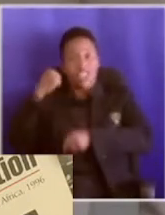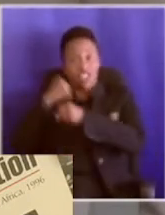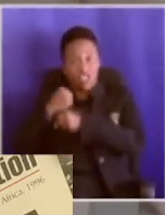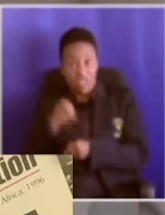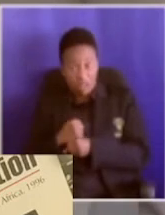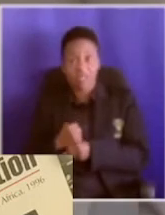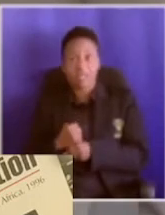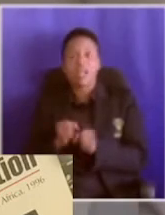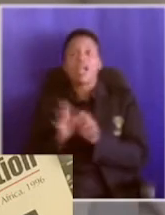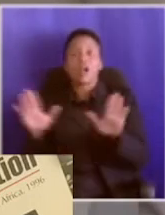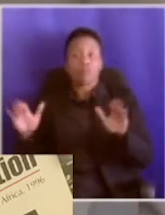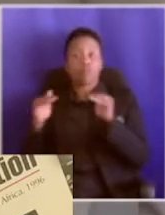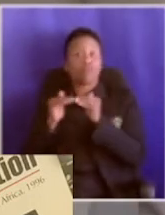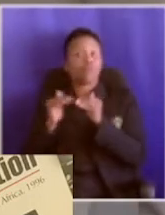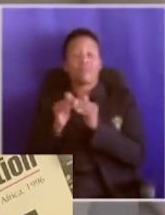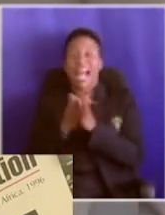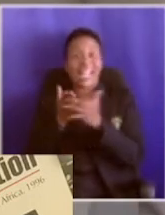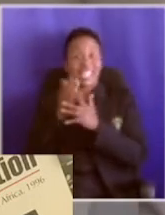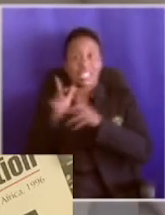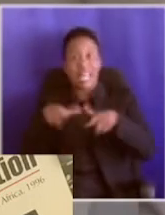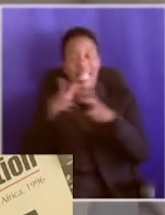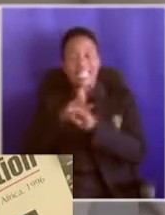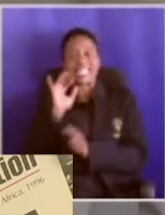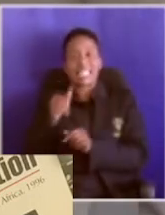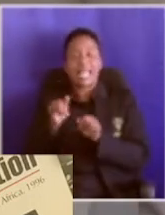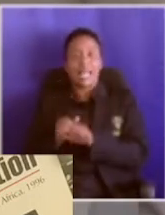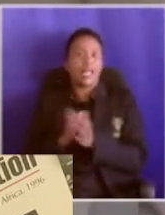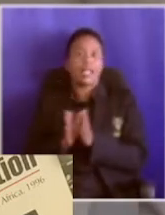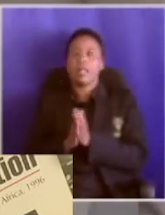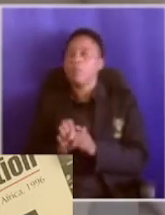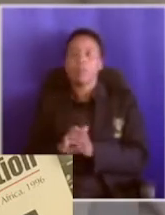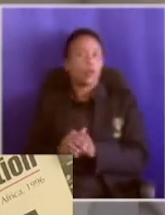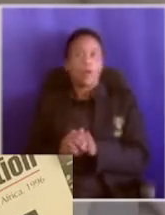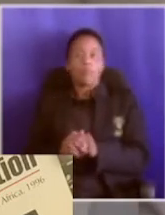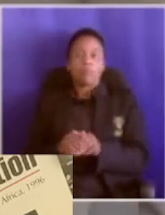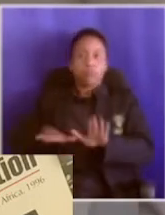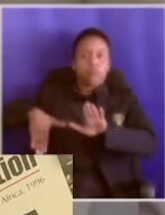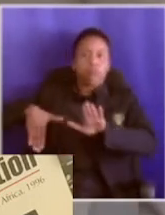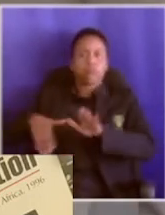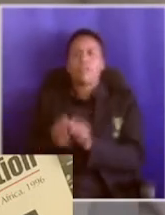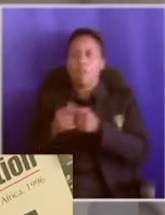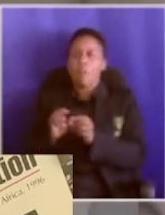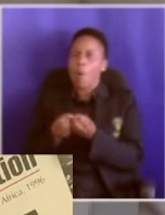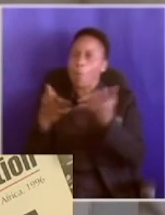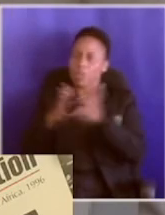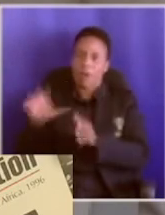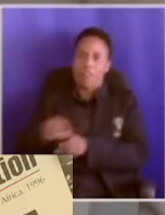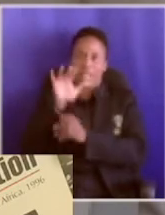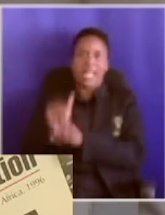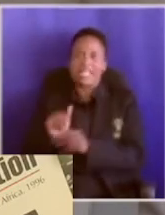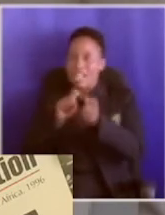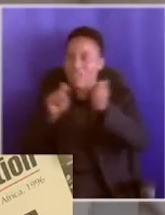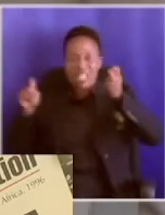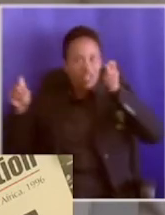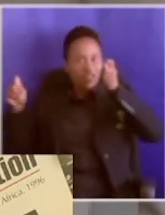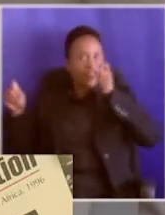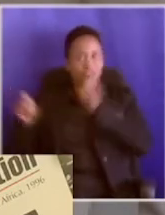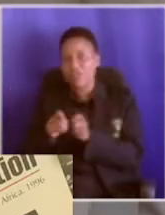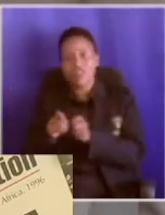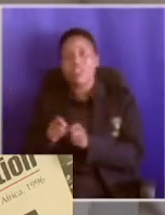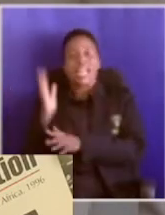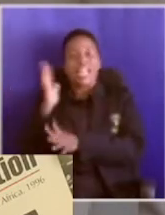equitable access to land remains out of reach for most South Africans. Untransformed historical